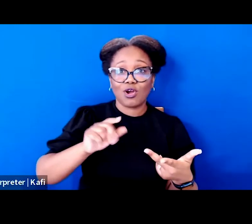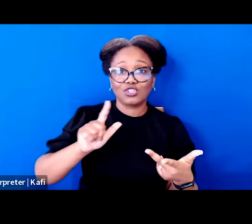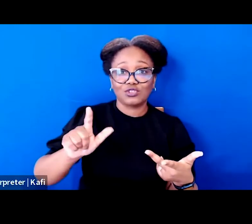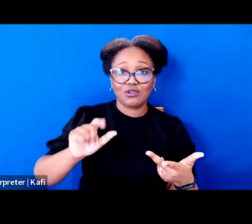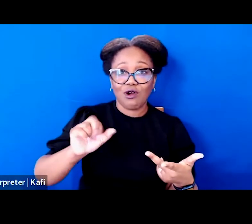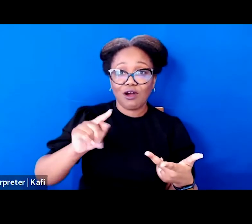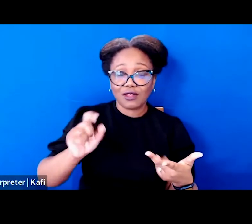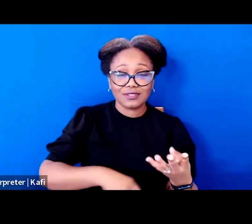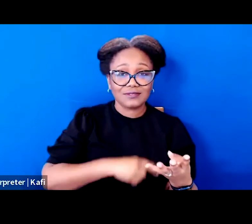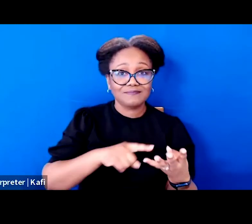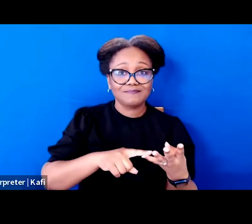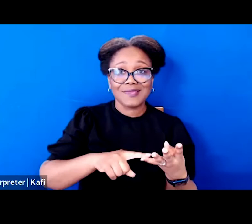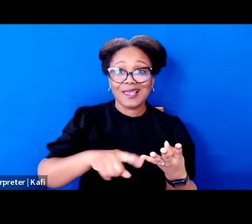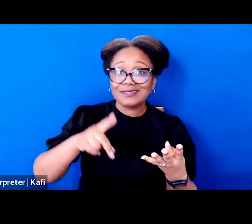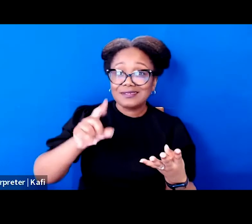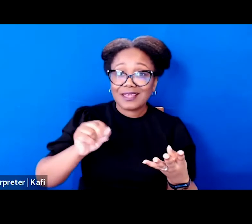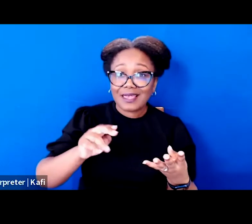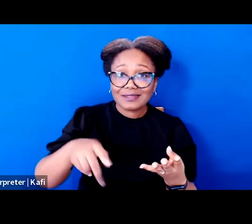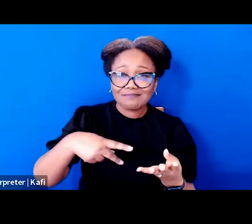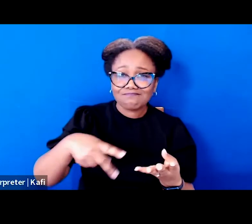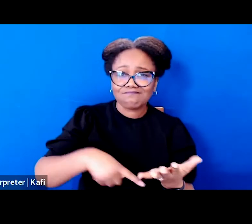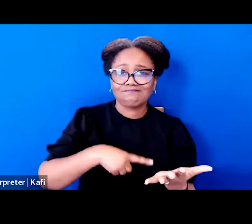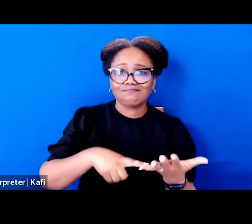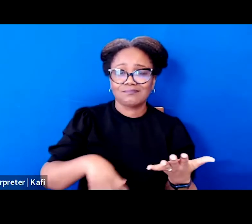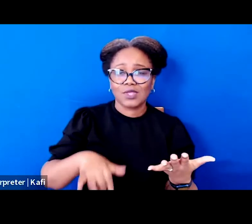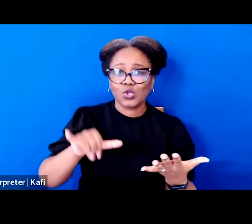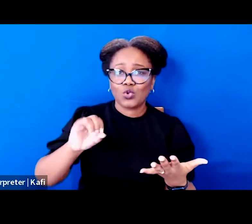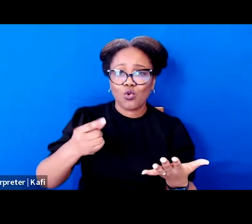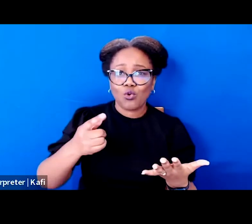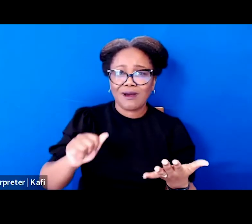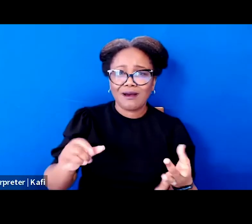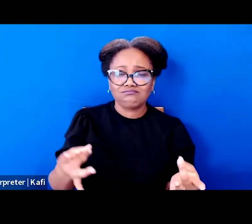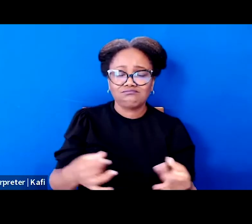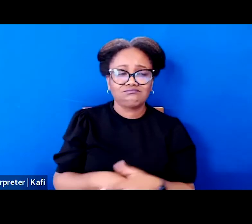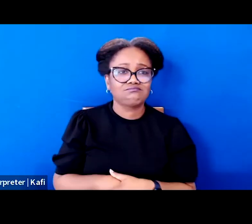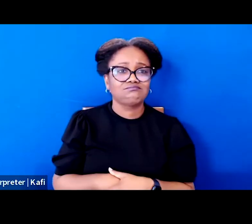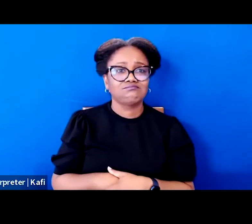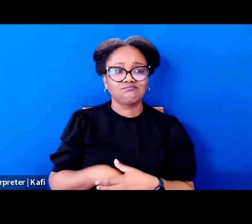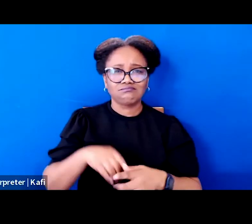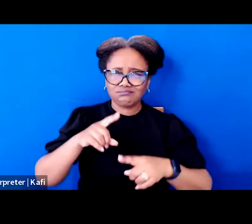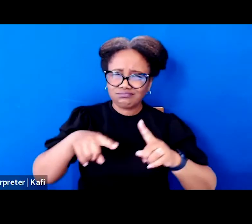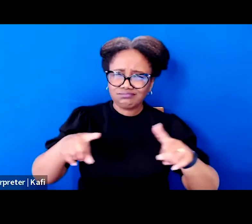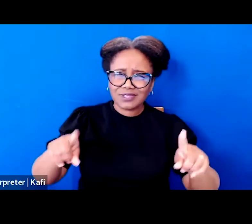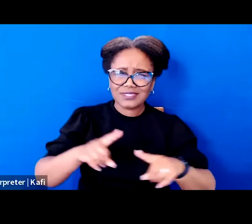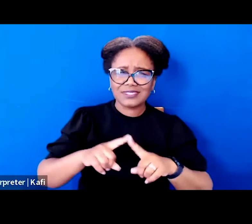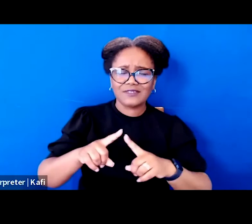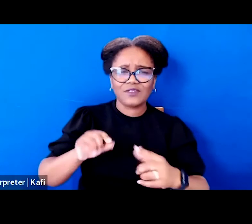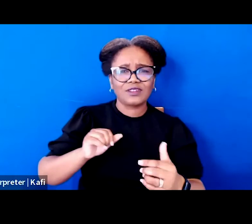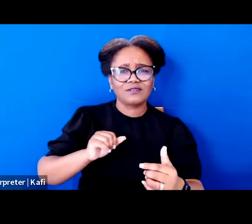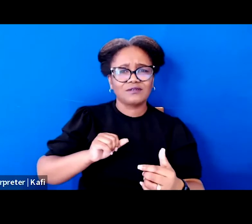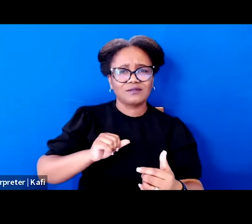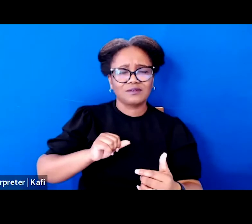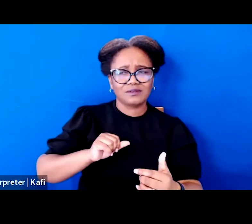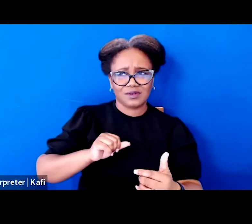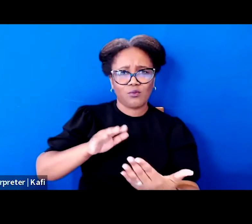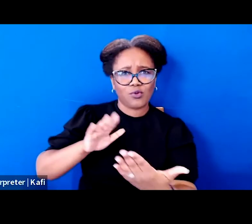yoga, all of these things that are seen as alternative forms of healing and healing practices have